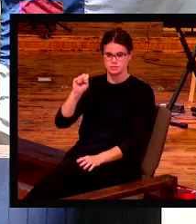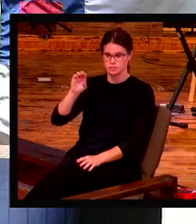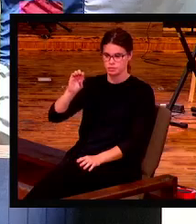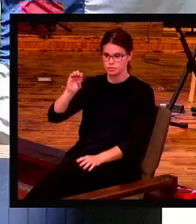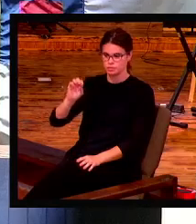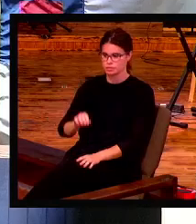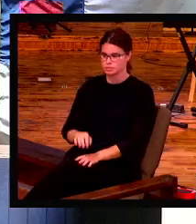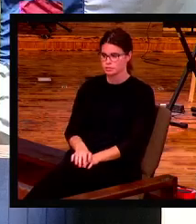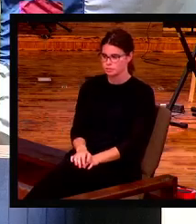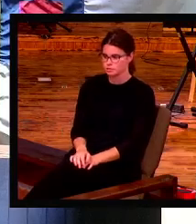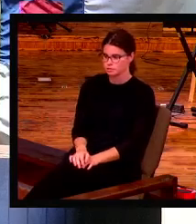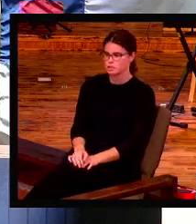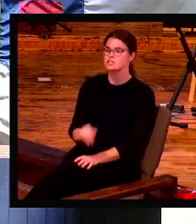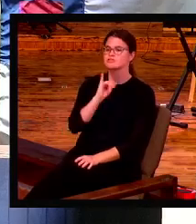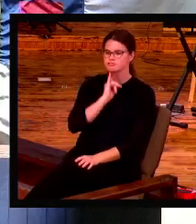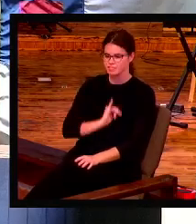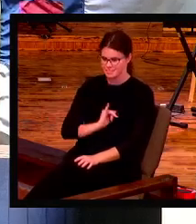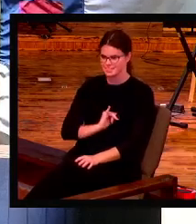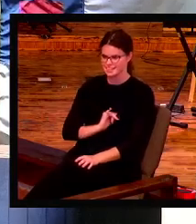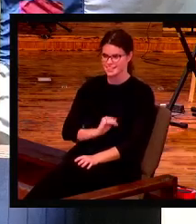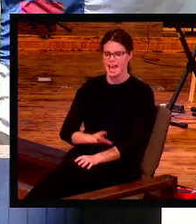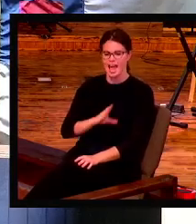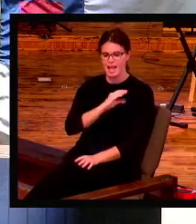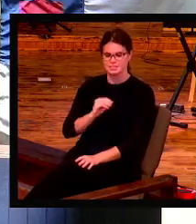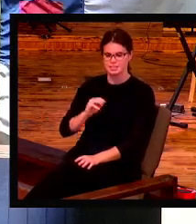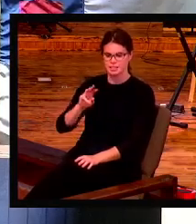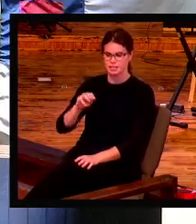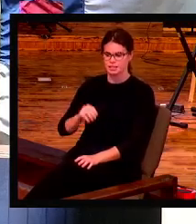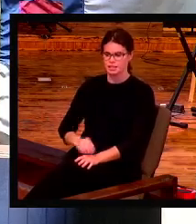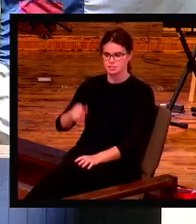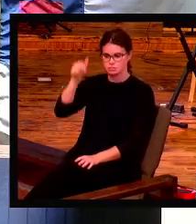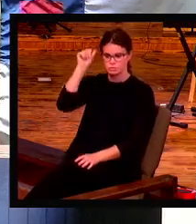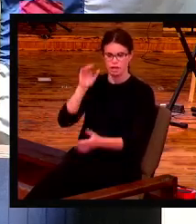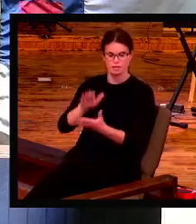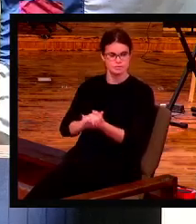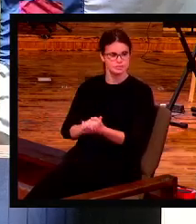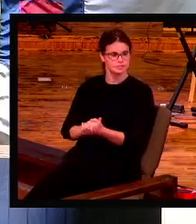pleasantly surprised by the massive stature of your pastor.